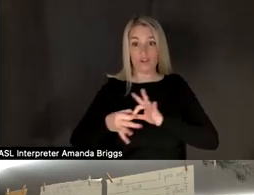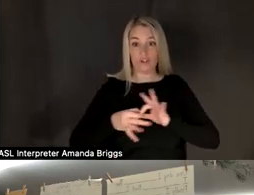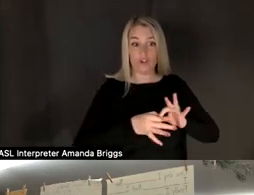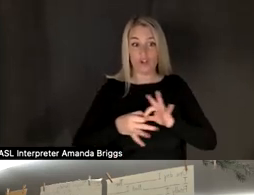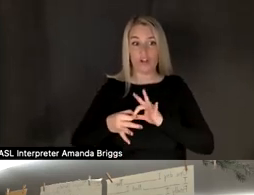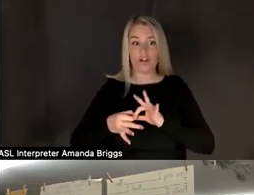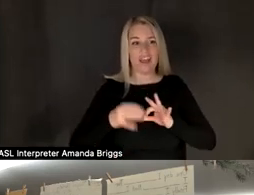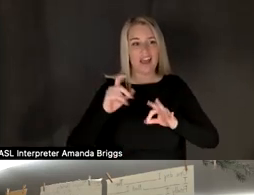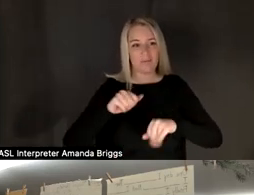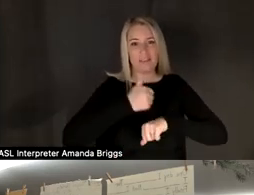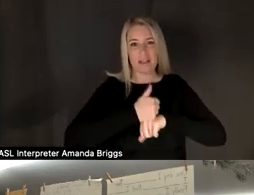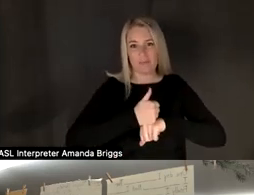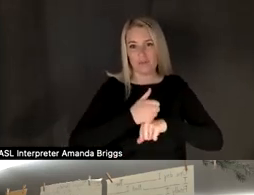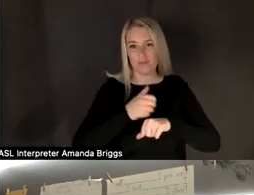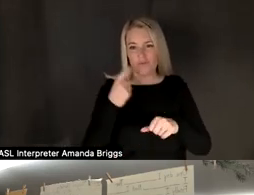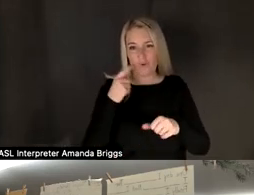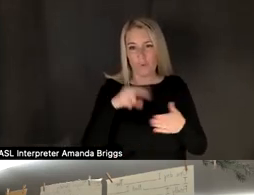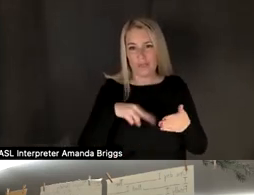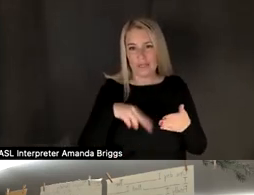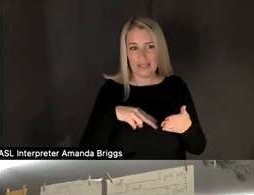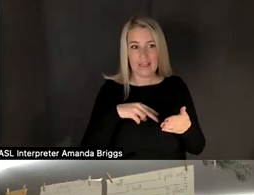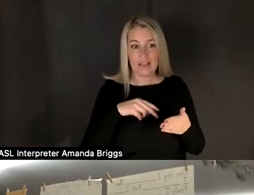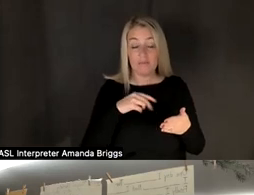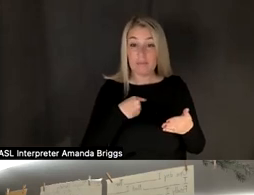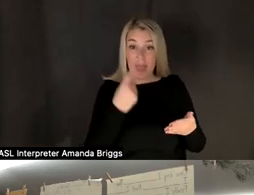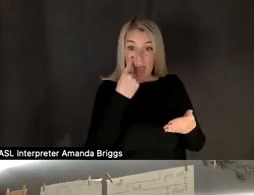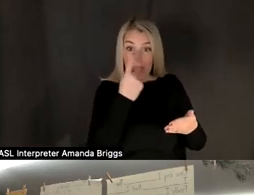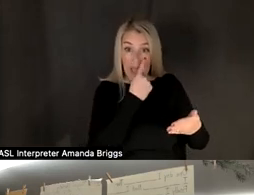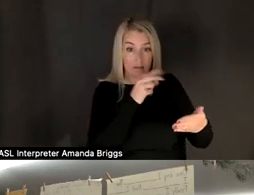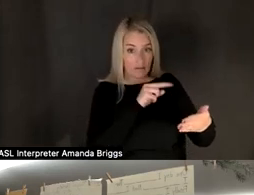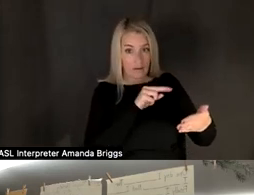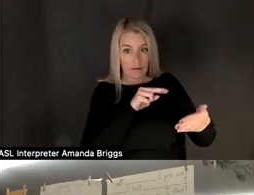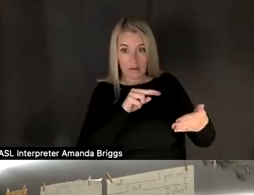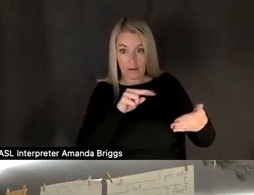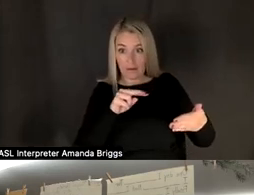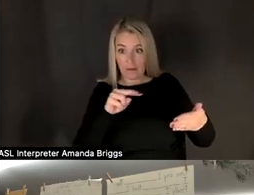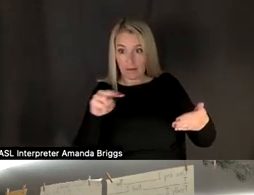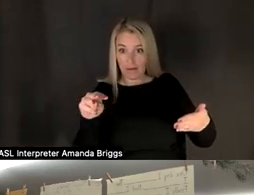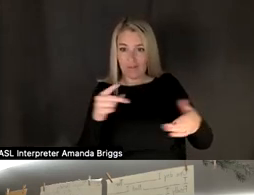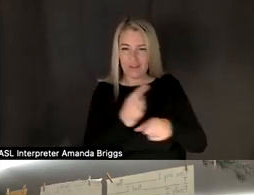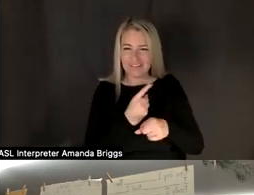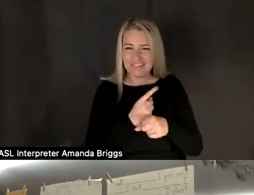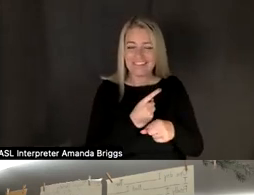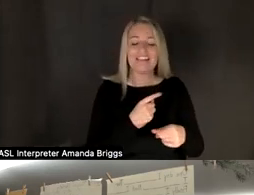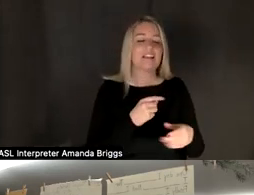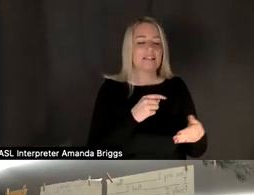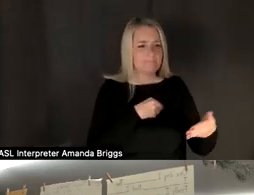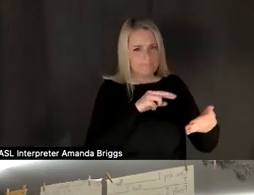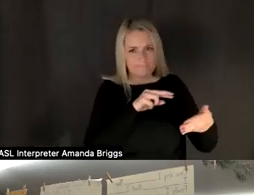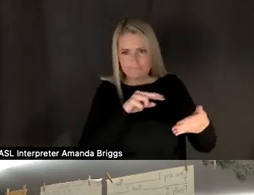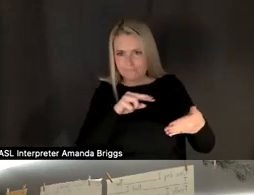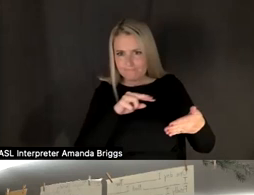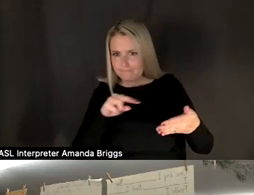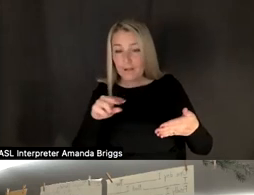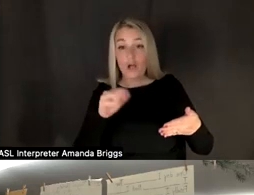do reading, because not only is my eye supposed to go this way as I'm reading, and I have to kind of already look ahead in